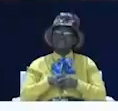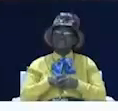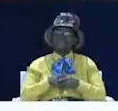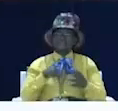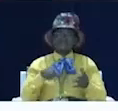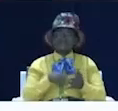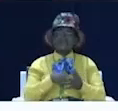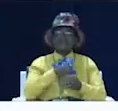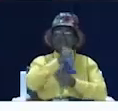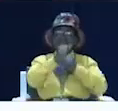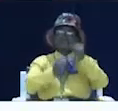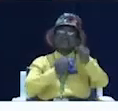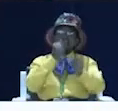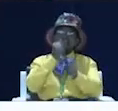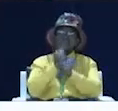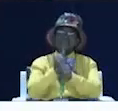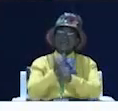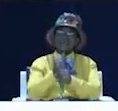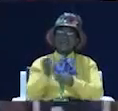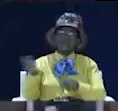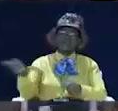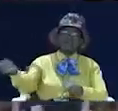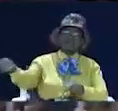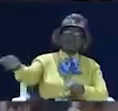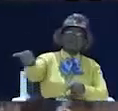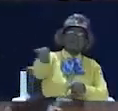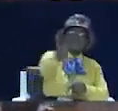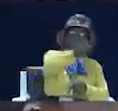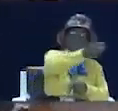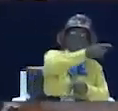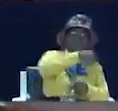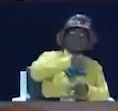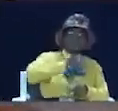This year, you will rejoice.